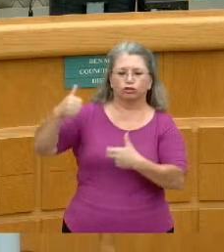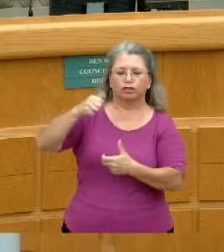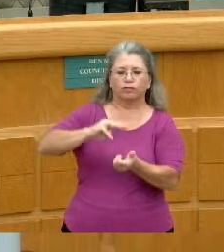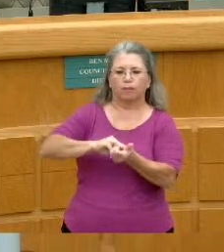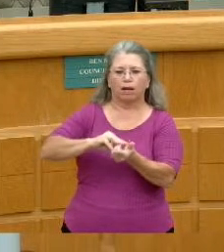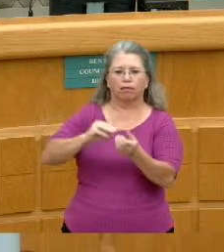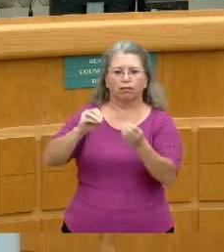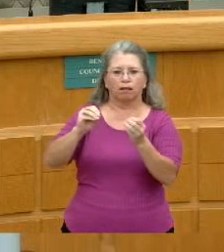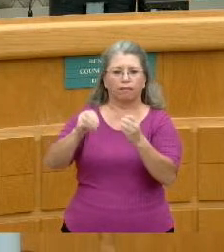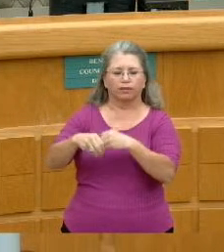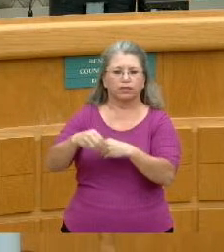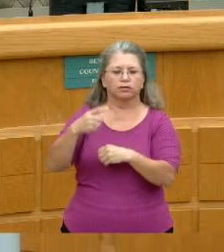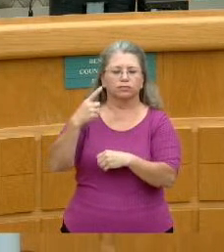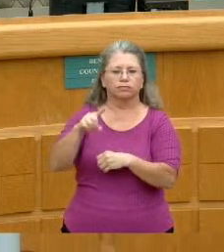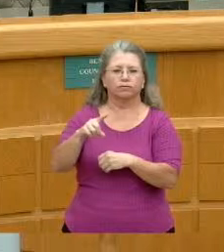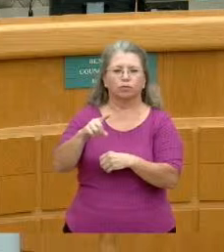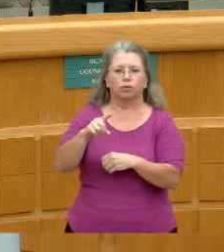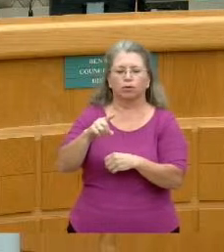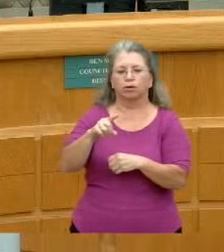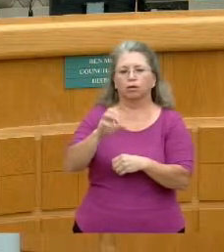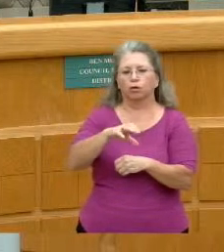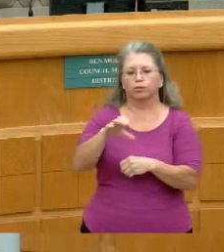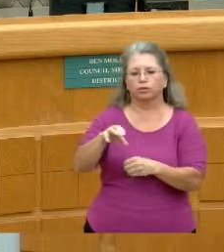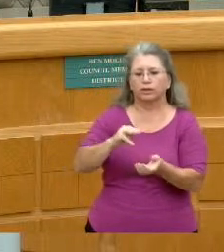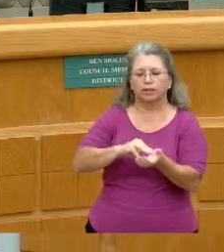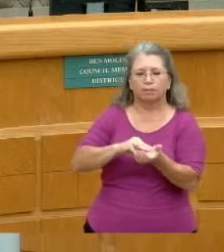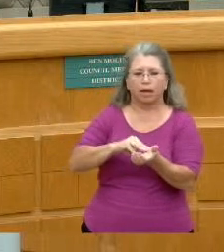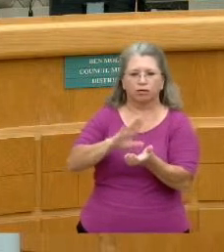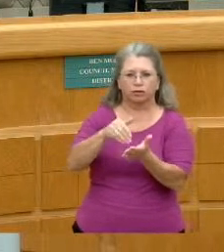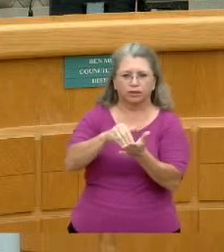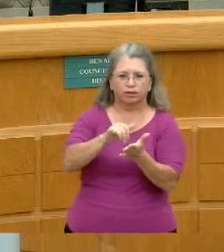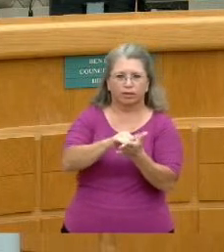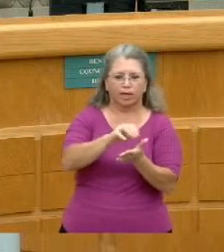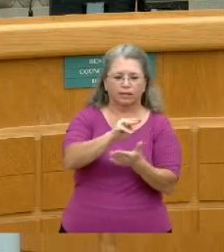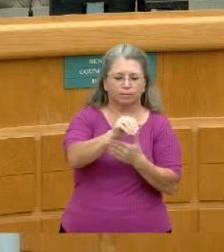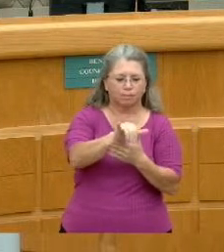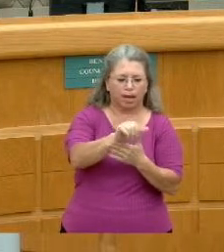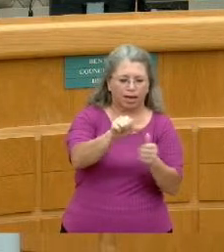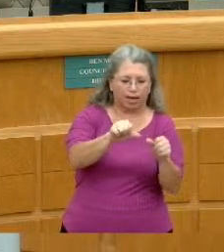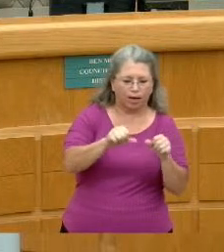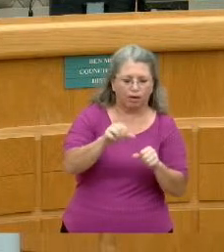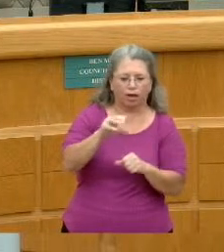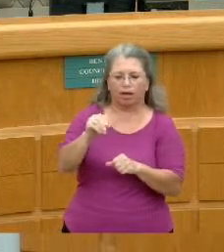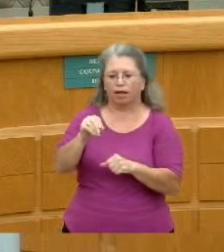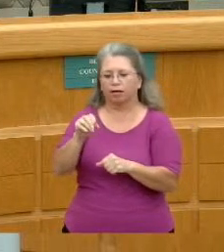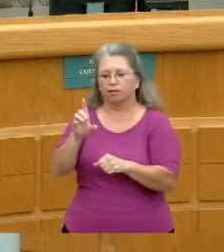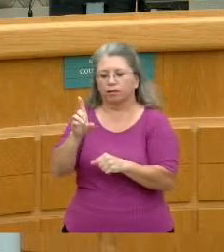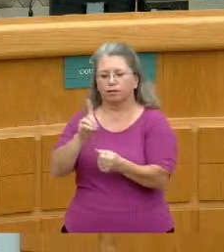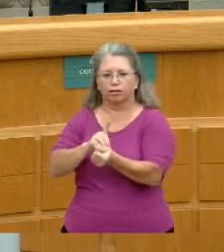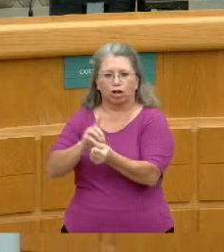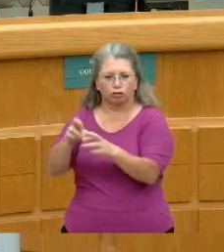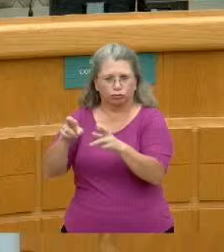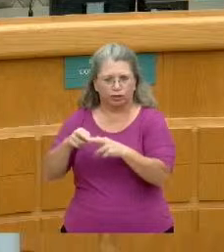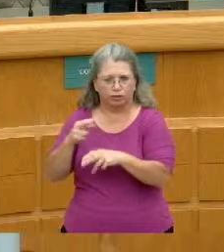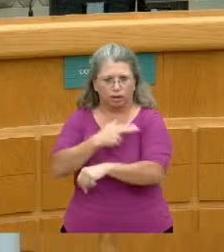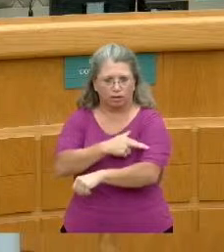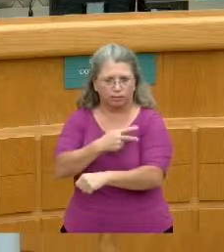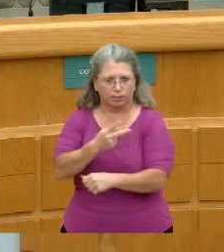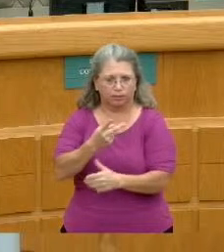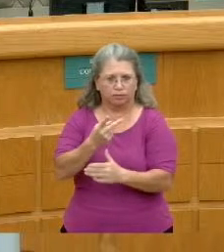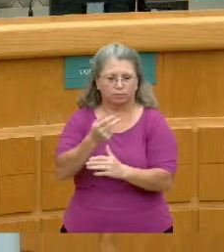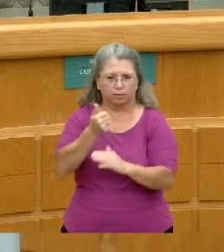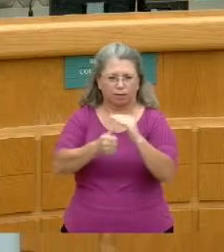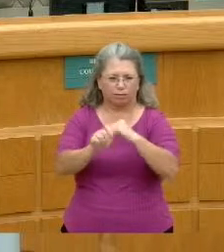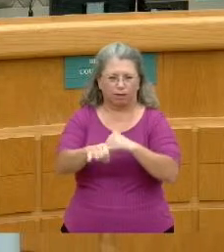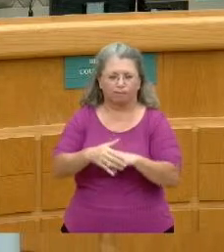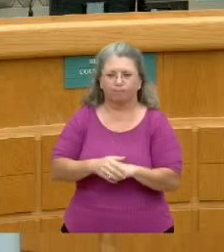Center that has the Bay Area and Doctors Regional Hospitals that we're familiar with. He's here as well. And so each of these individuals is going to